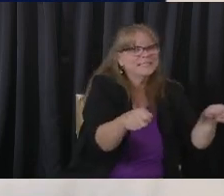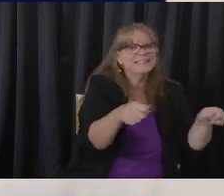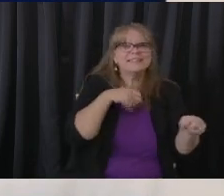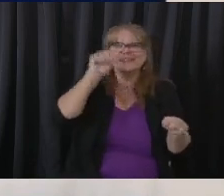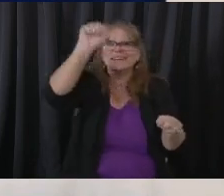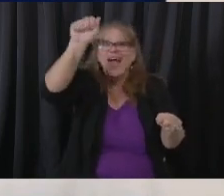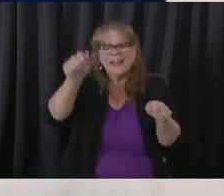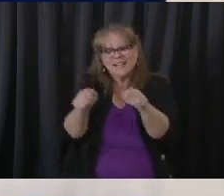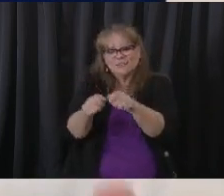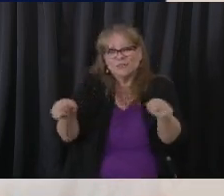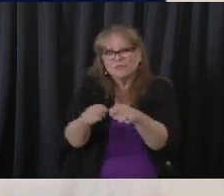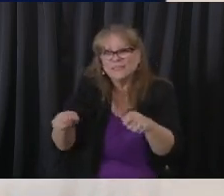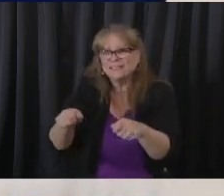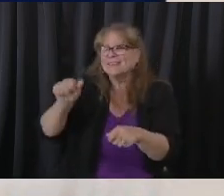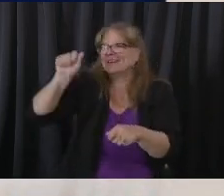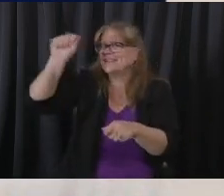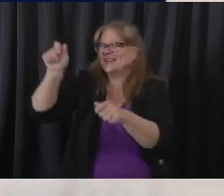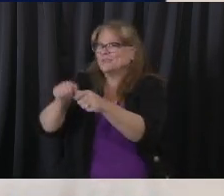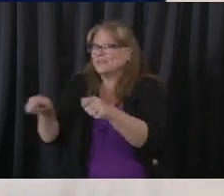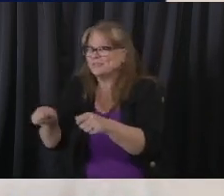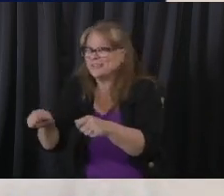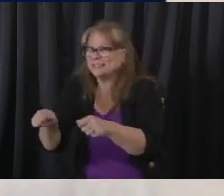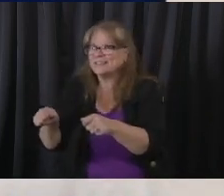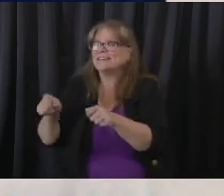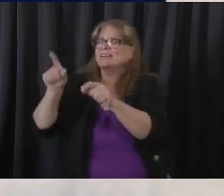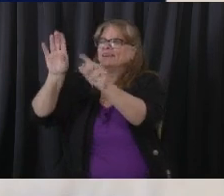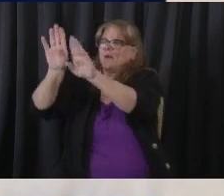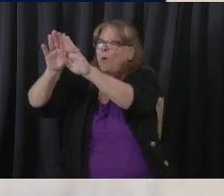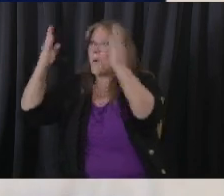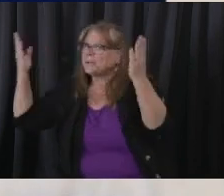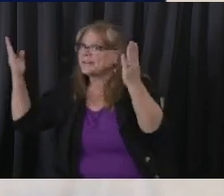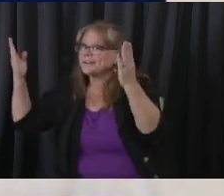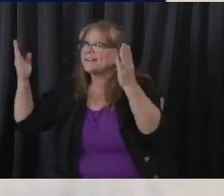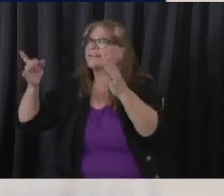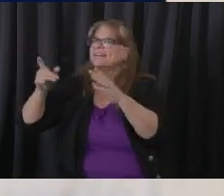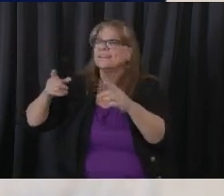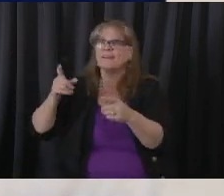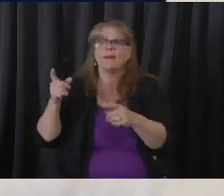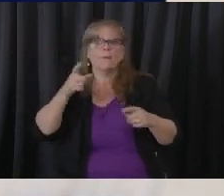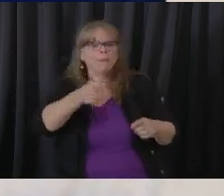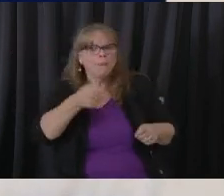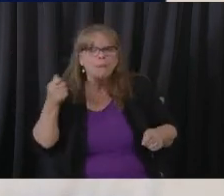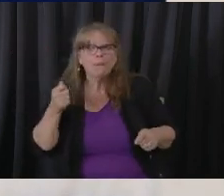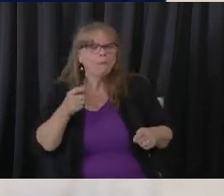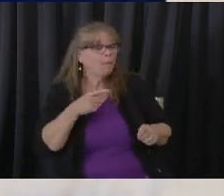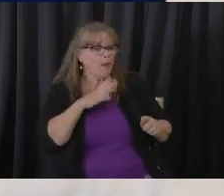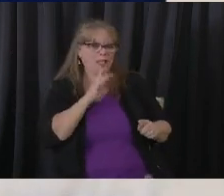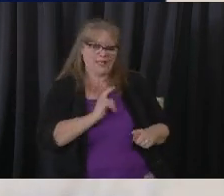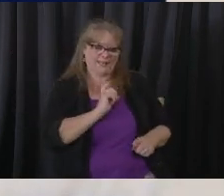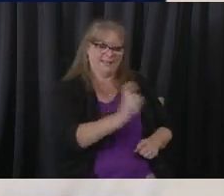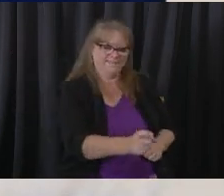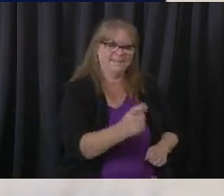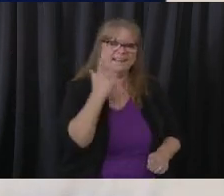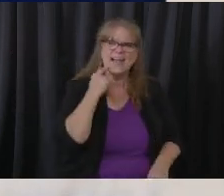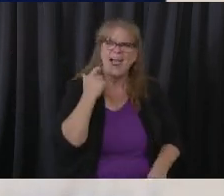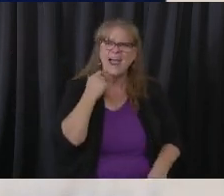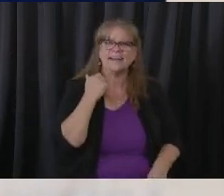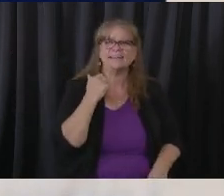or daughter, will answer the door, hand out candy. So we're just going to do it all in our house. Some people want to go out, and that is fine.